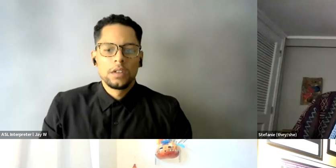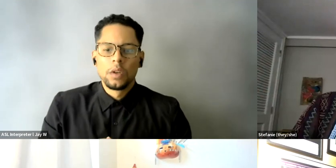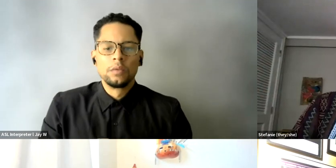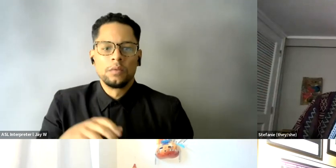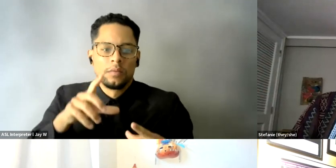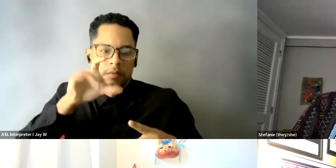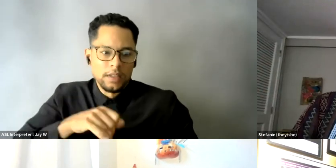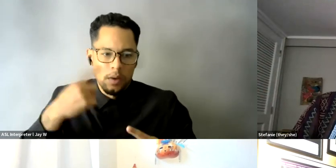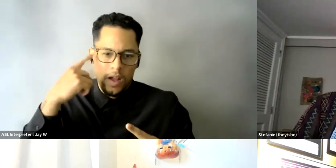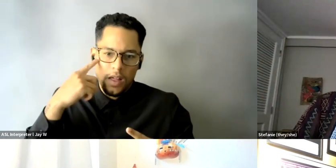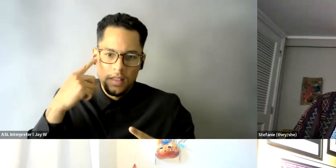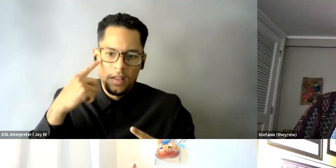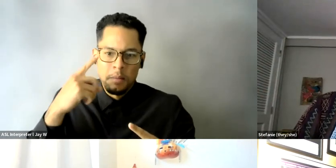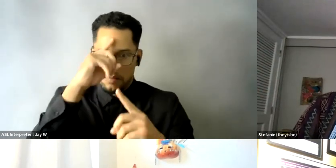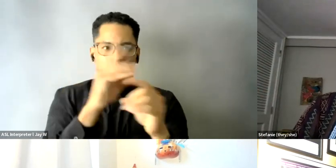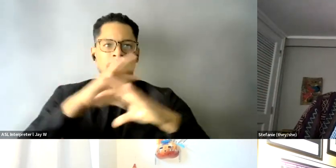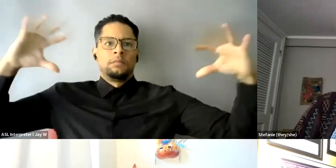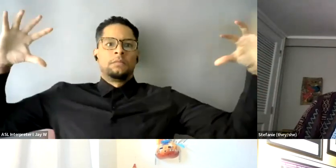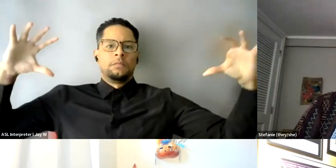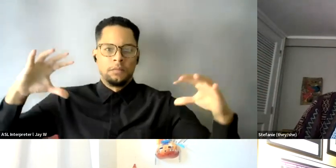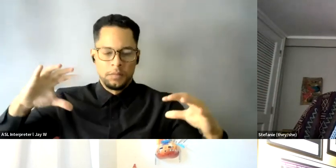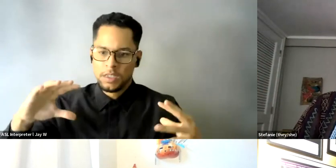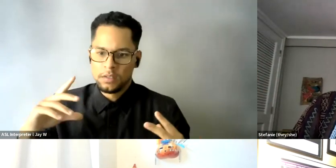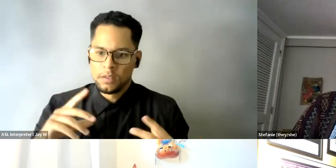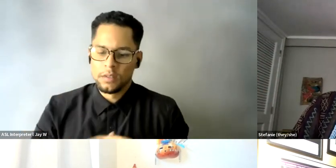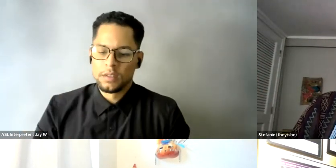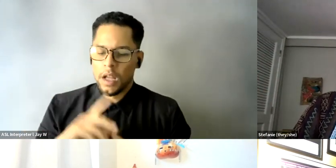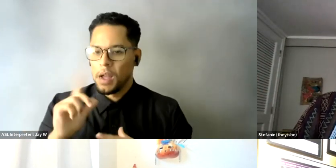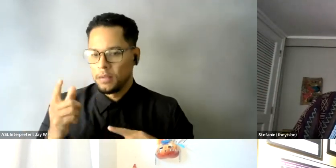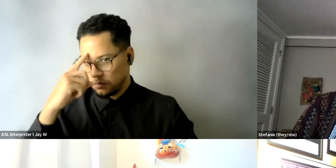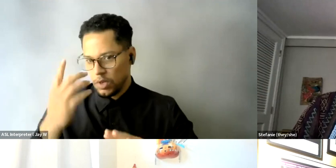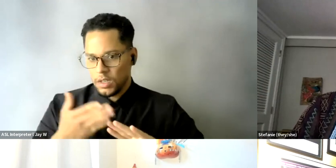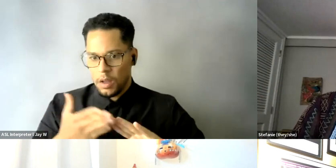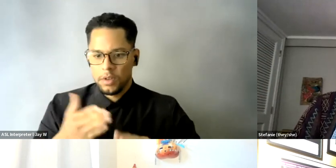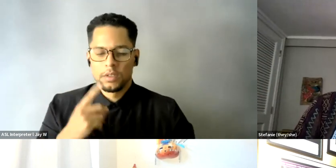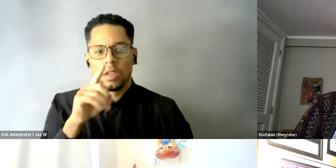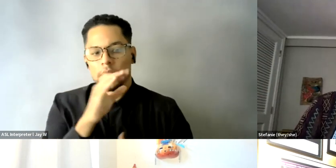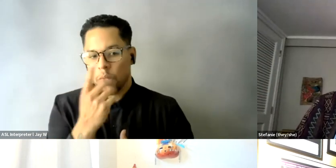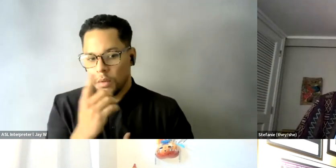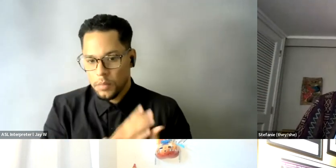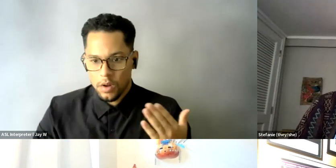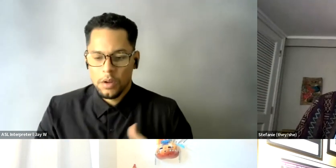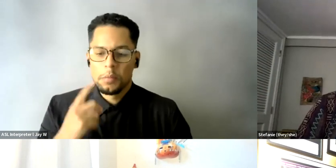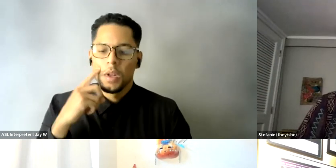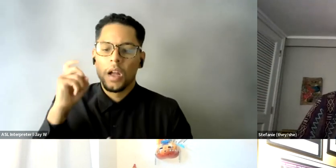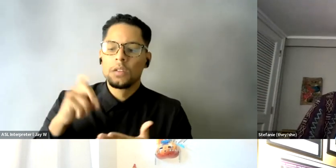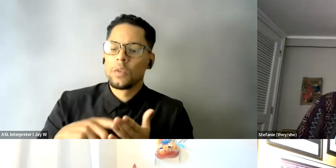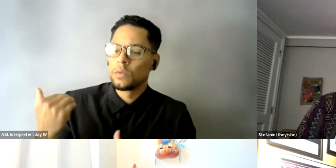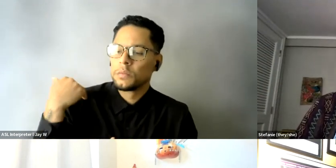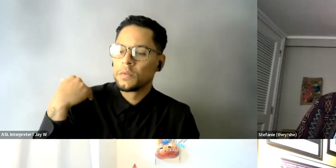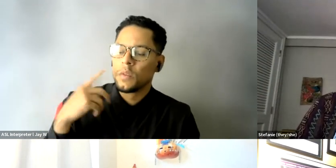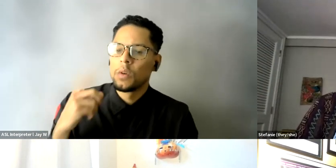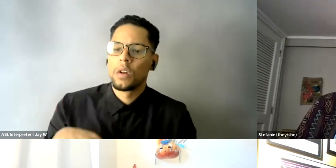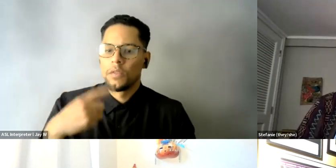So, but I think, you know, that's one part, but I first really started noticing the gap between mental health